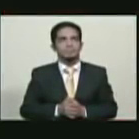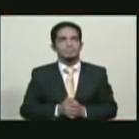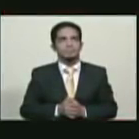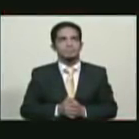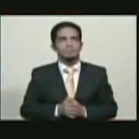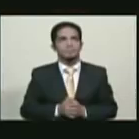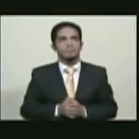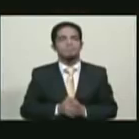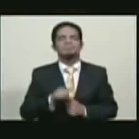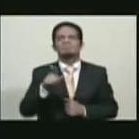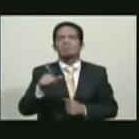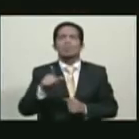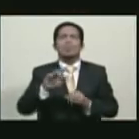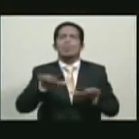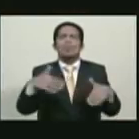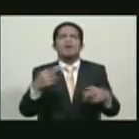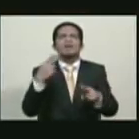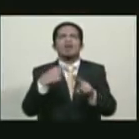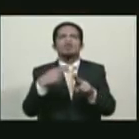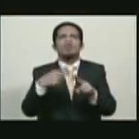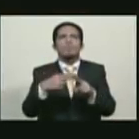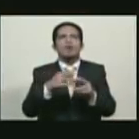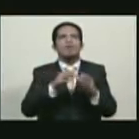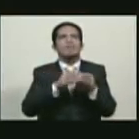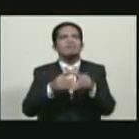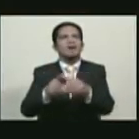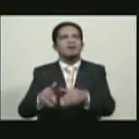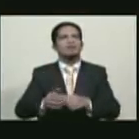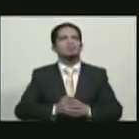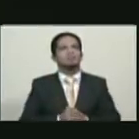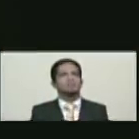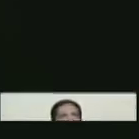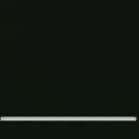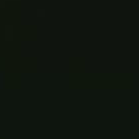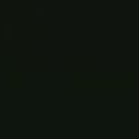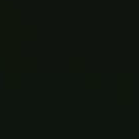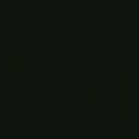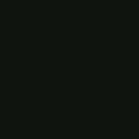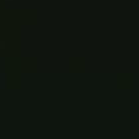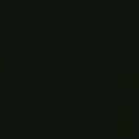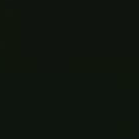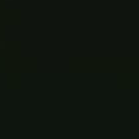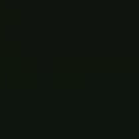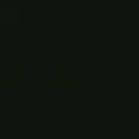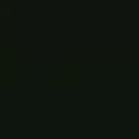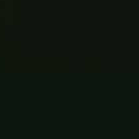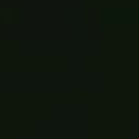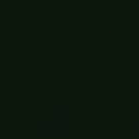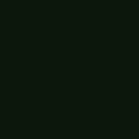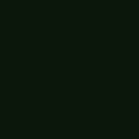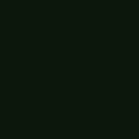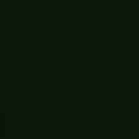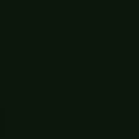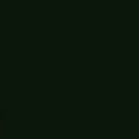What is the number of crew? Over. Number of crew is 70. 70. Over.